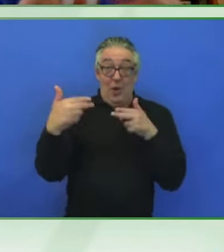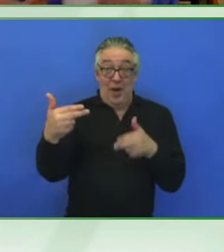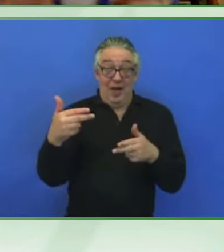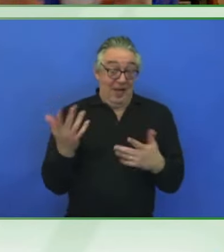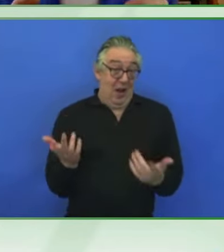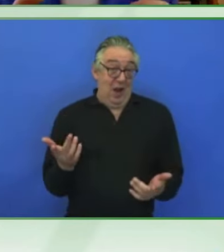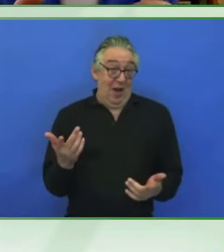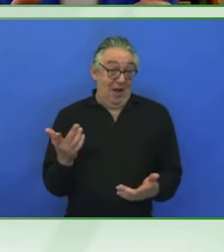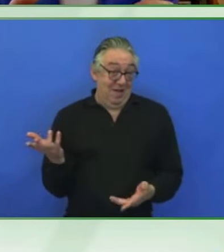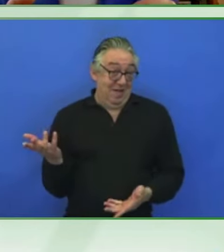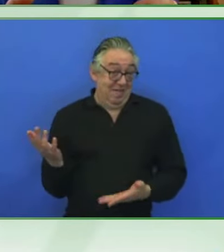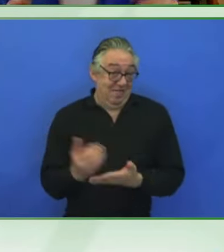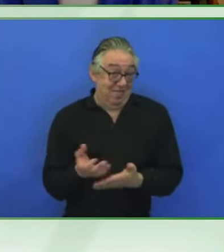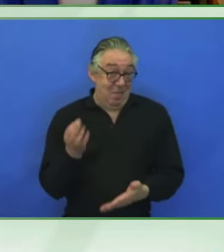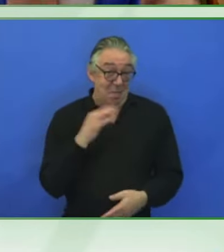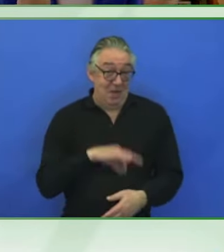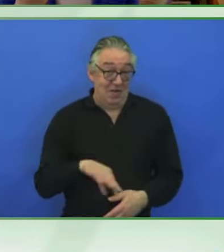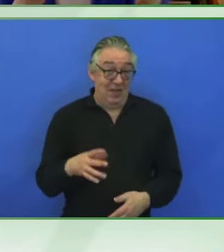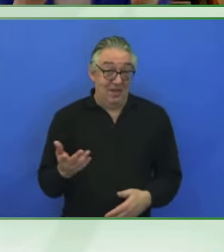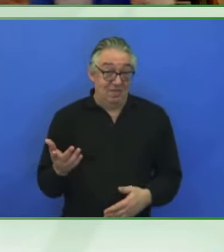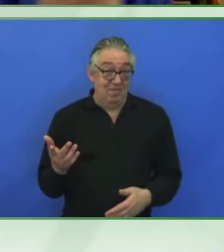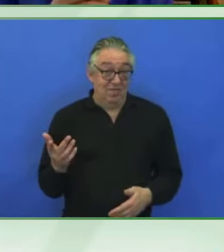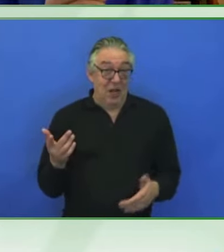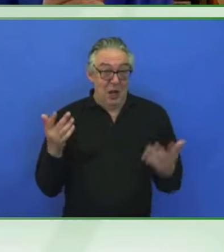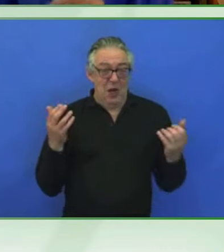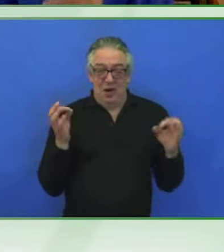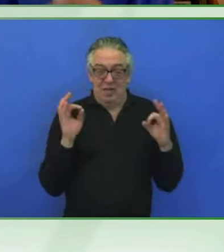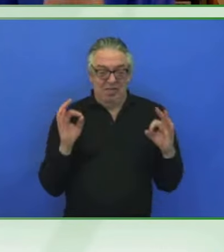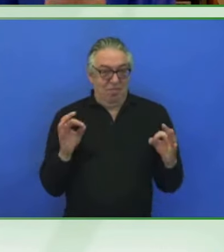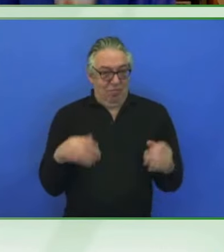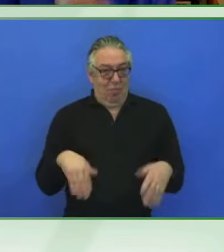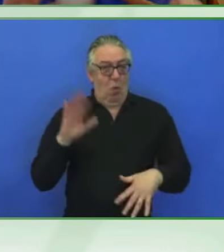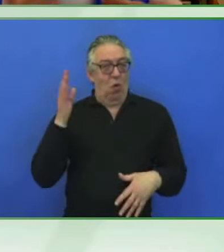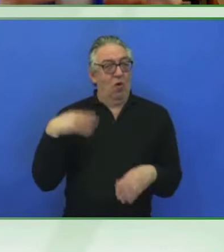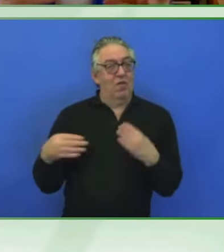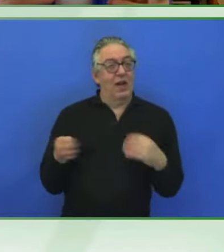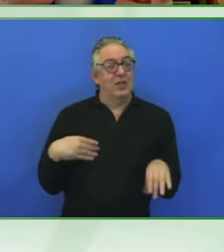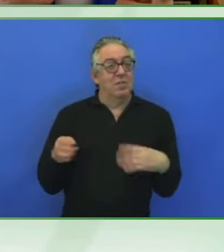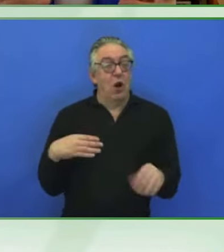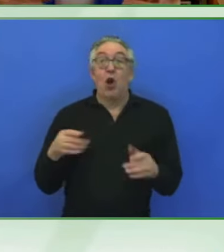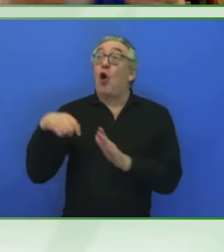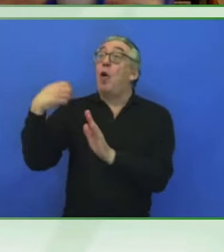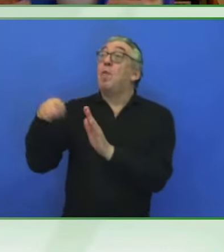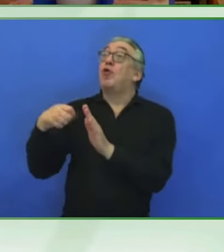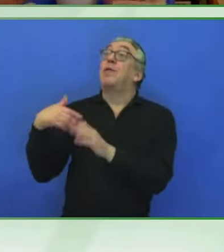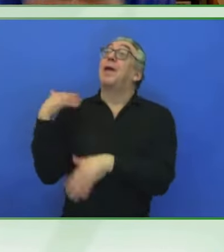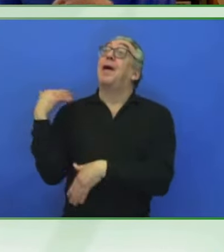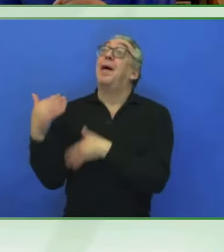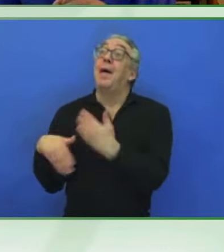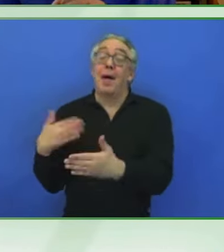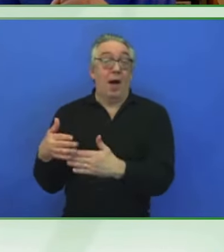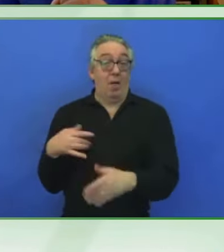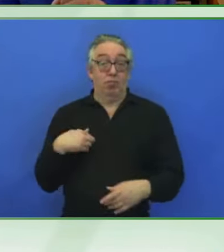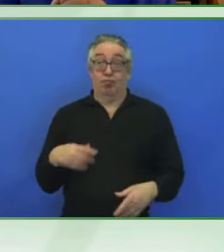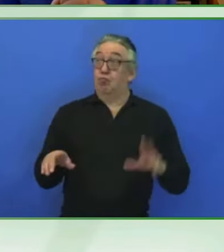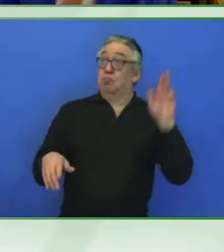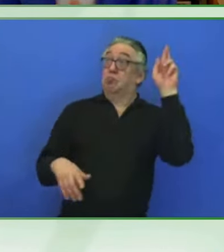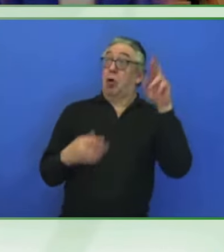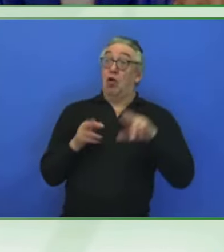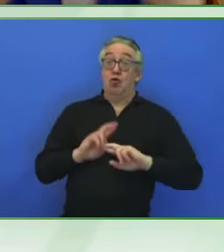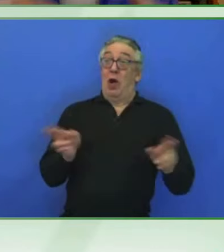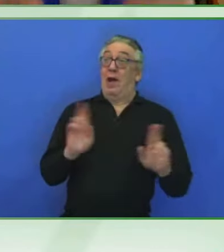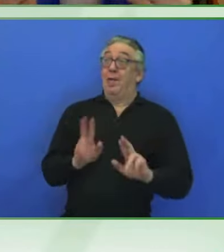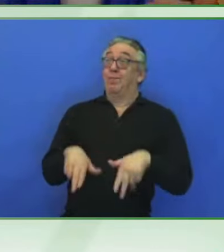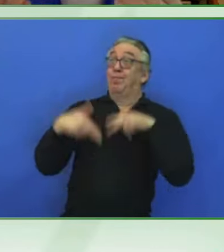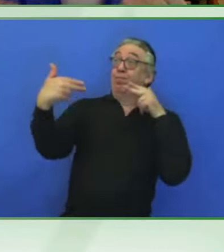in with the project timelines. So that's really nice. It means it's more collaborative because people could come